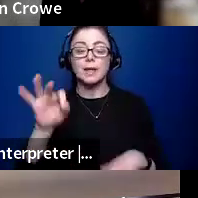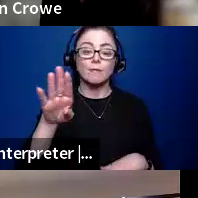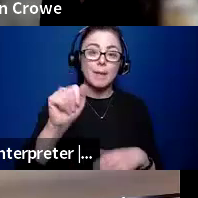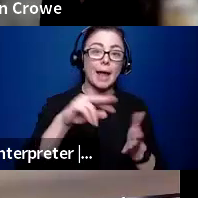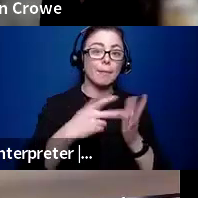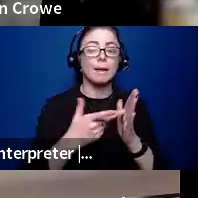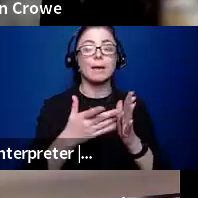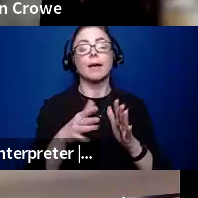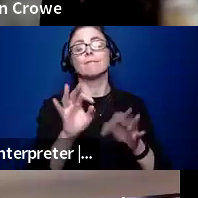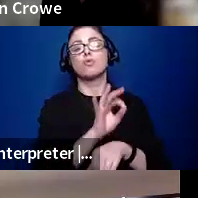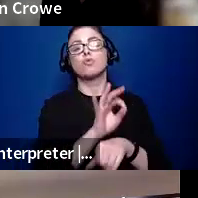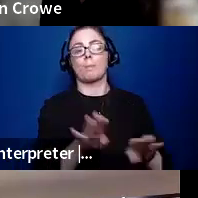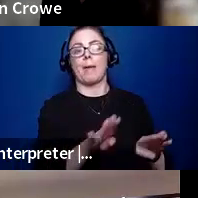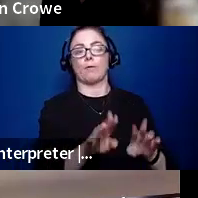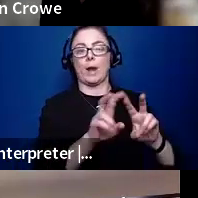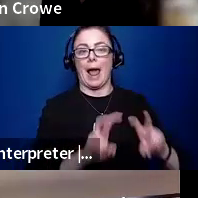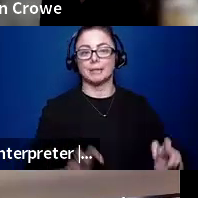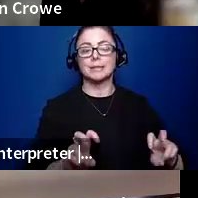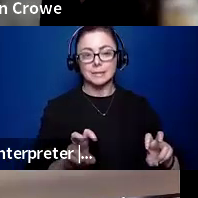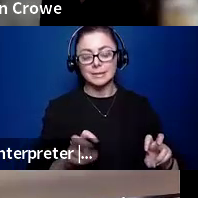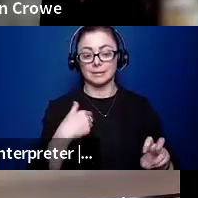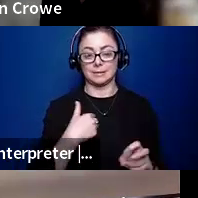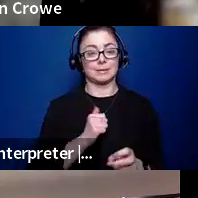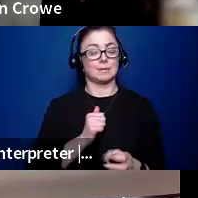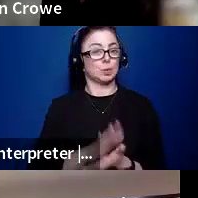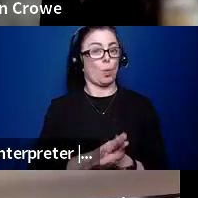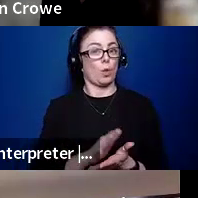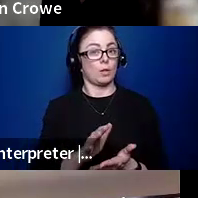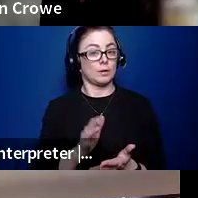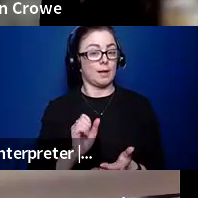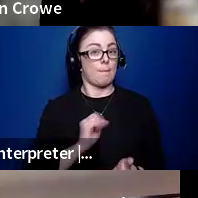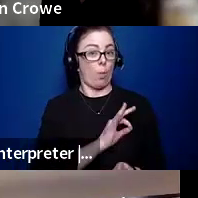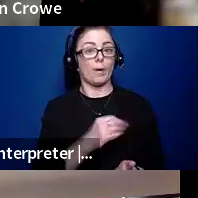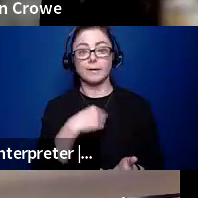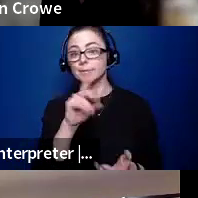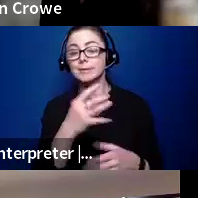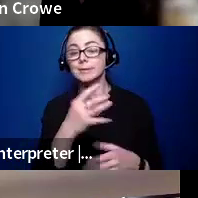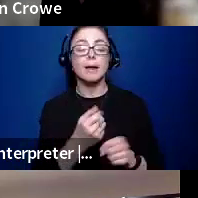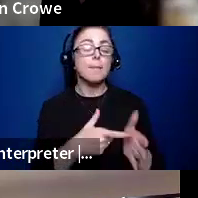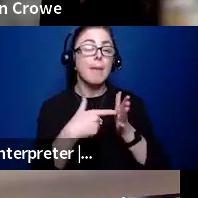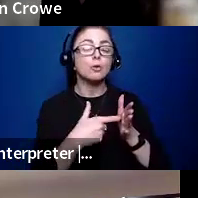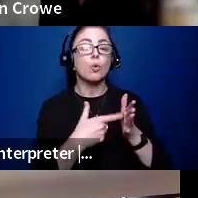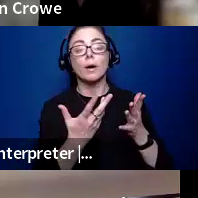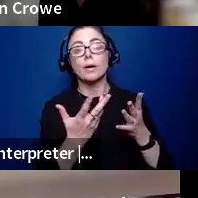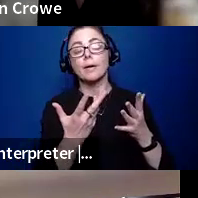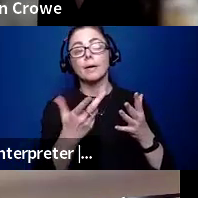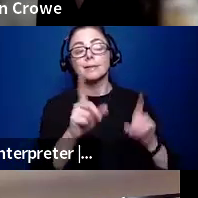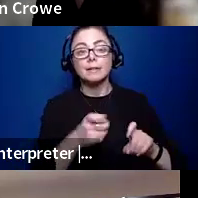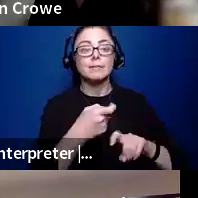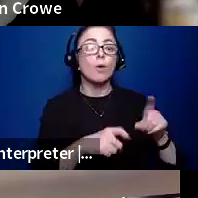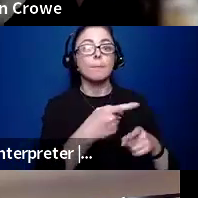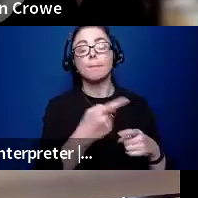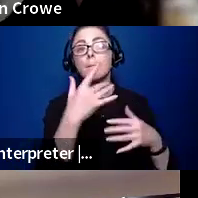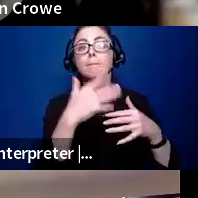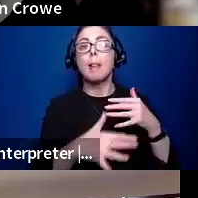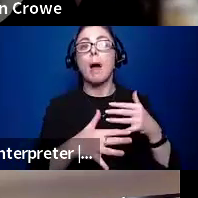As a public school employee, I've taken several trainings, from the mandatory bloodborne pathogens to a multi-day autism training to MANT